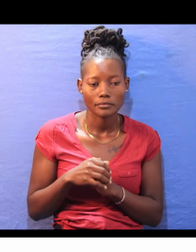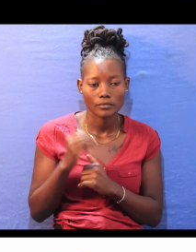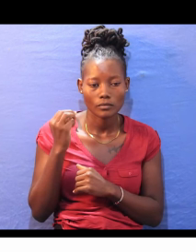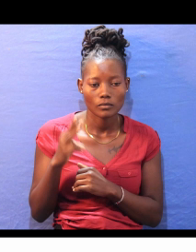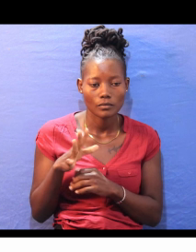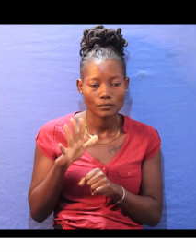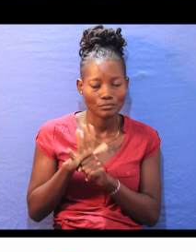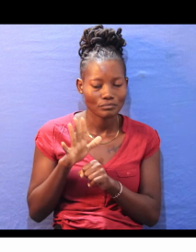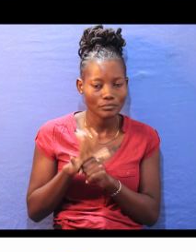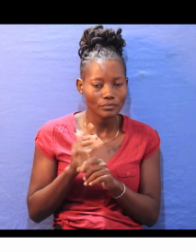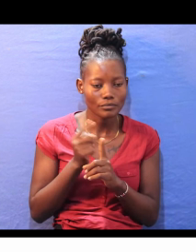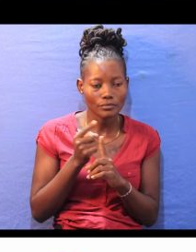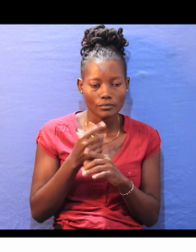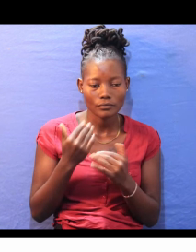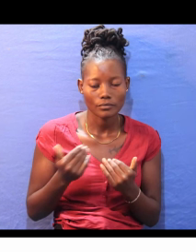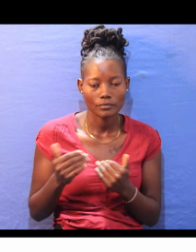remedial stuff.